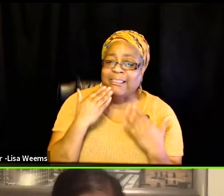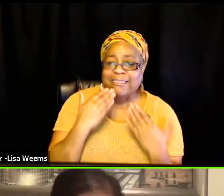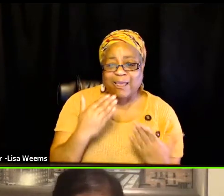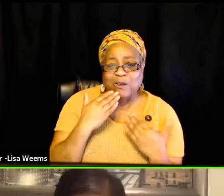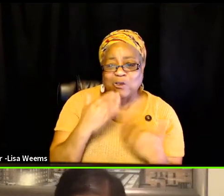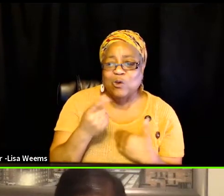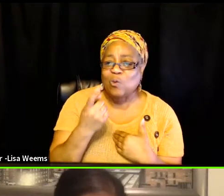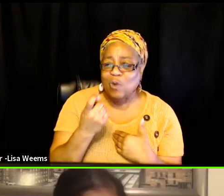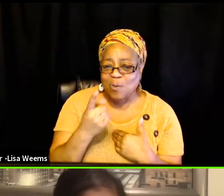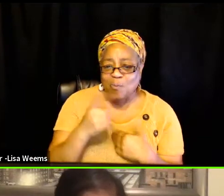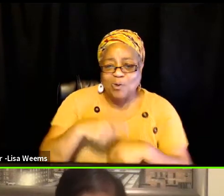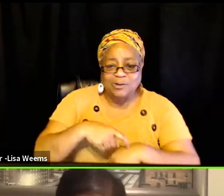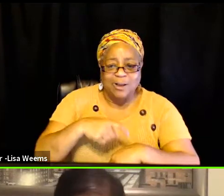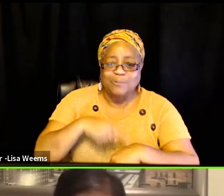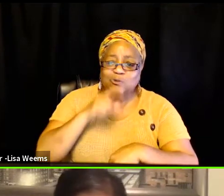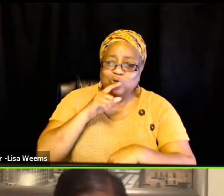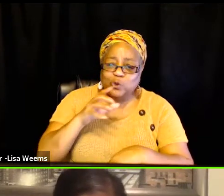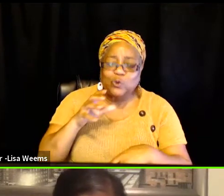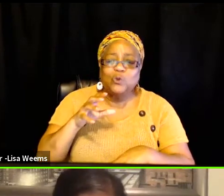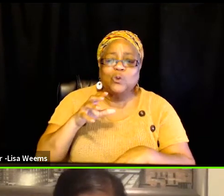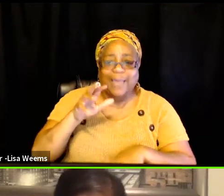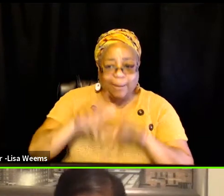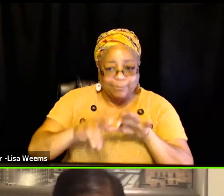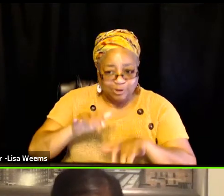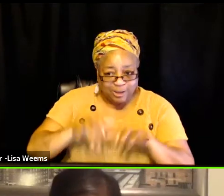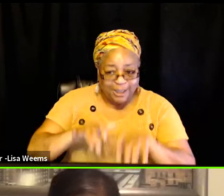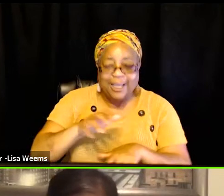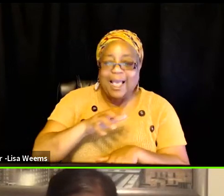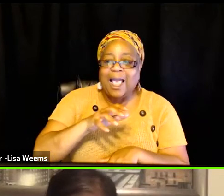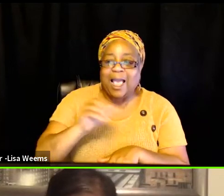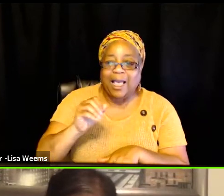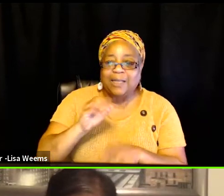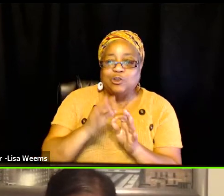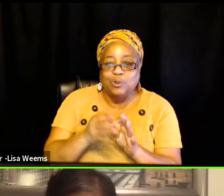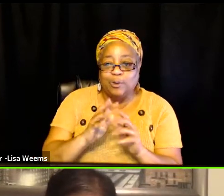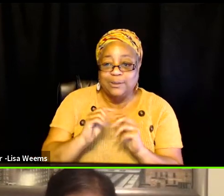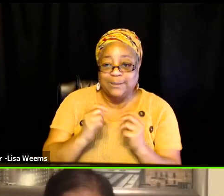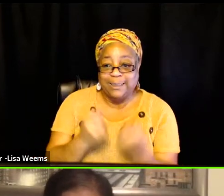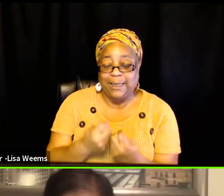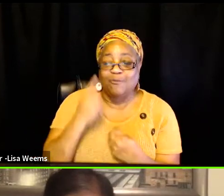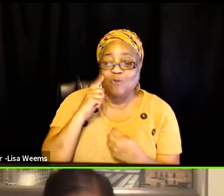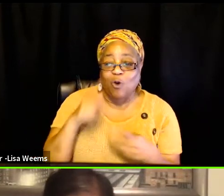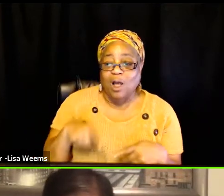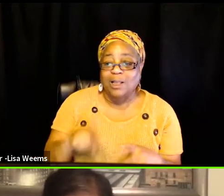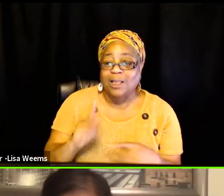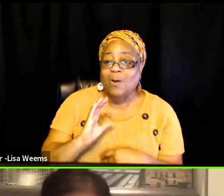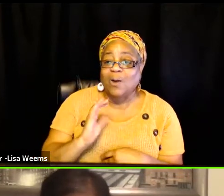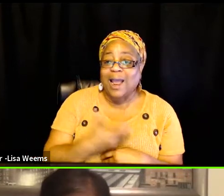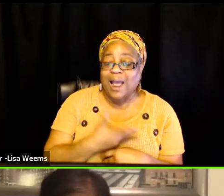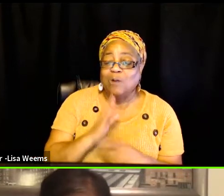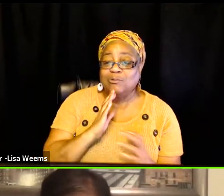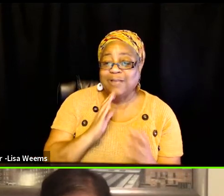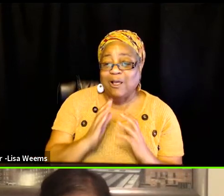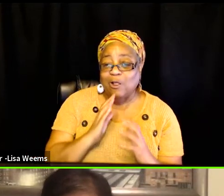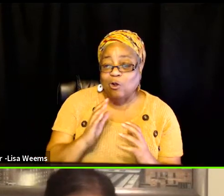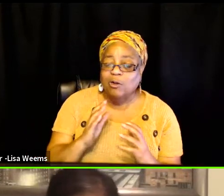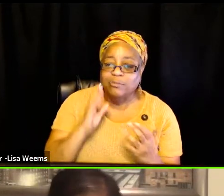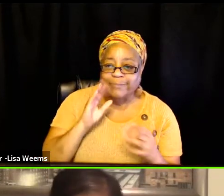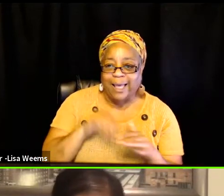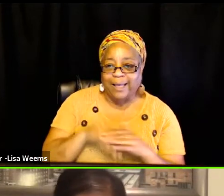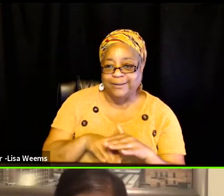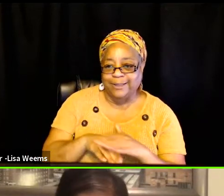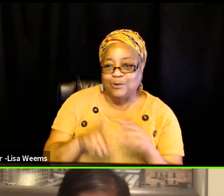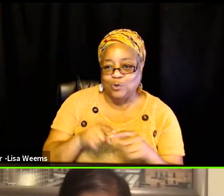the entire captioning and interpretation team for allowing our dialogue to be accessible to a much